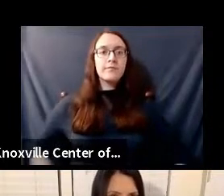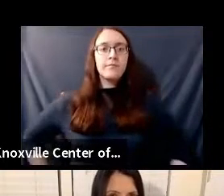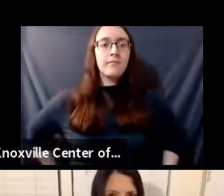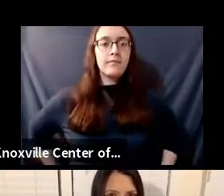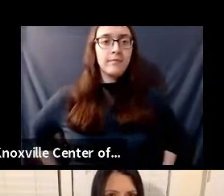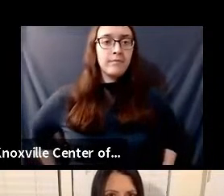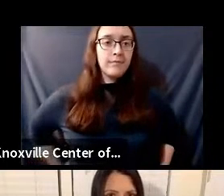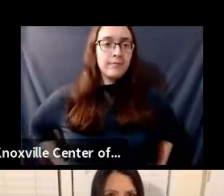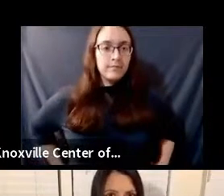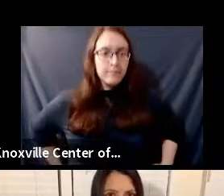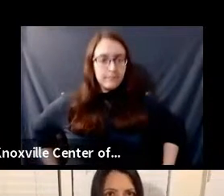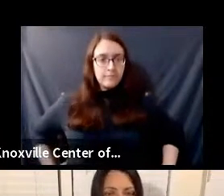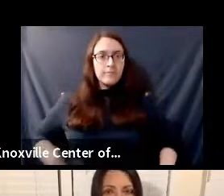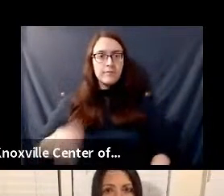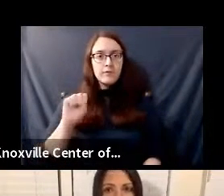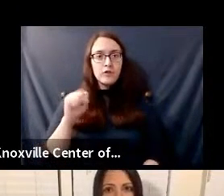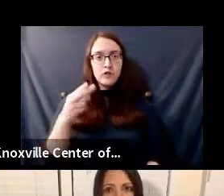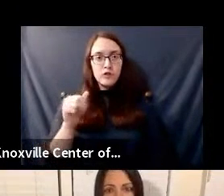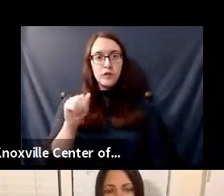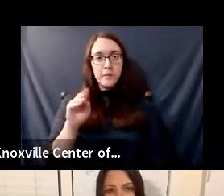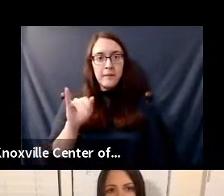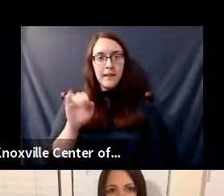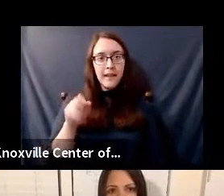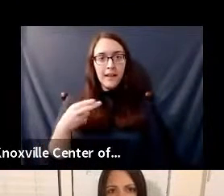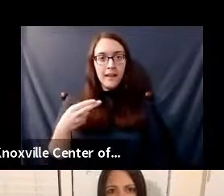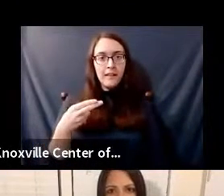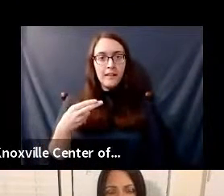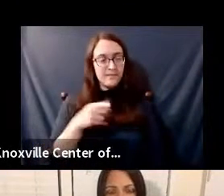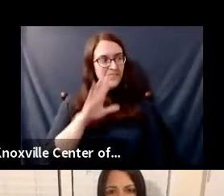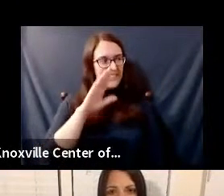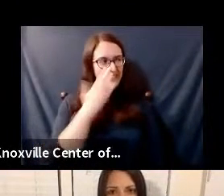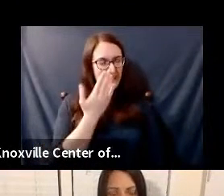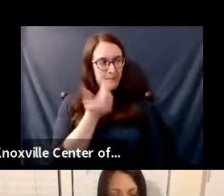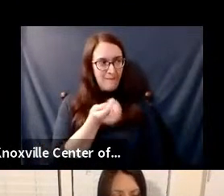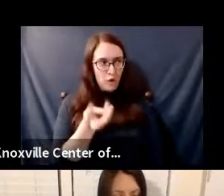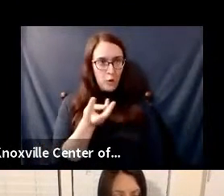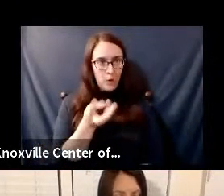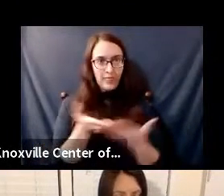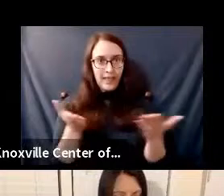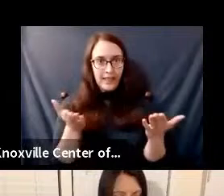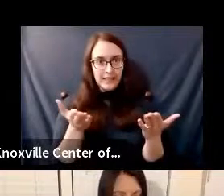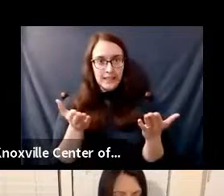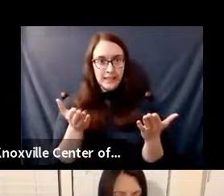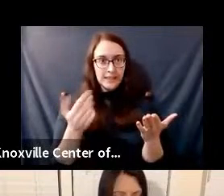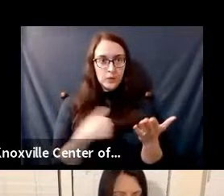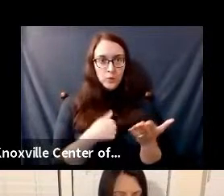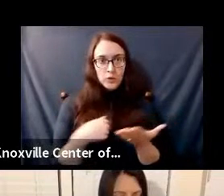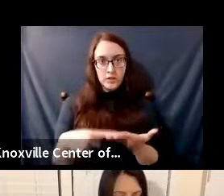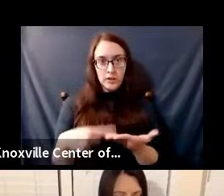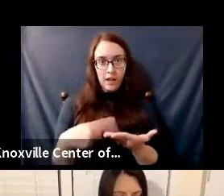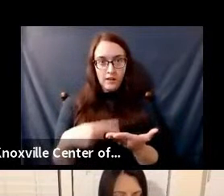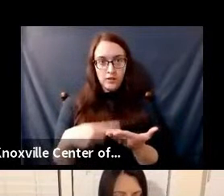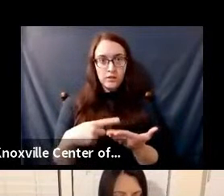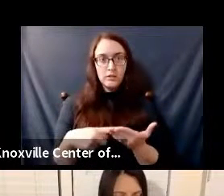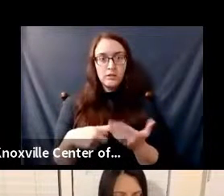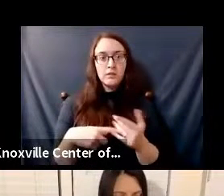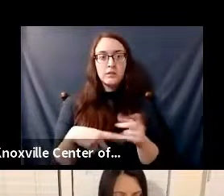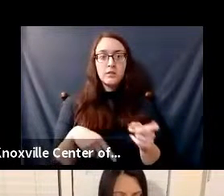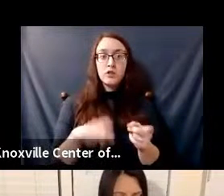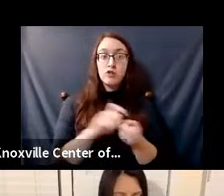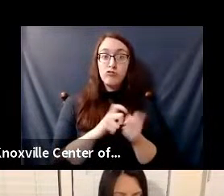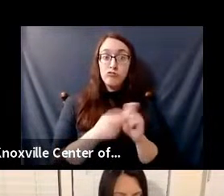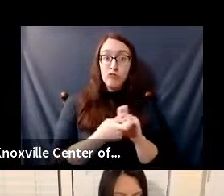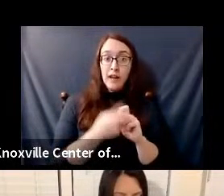So just to clarify, there seems like there's a few things kind of moving around. So there's a change in